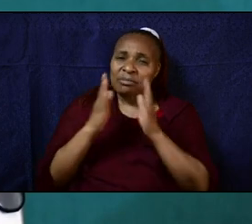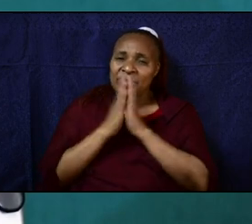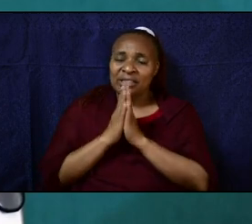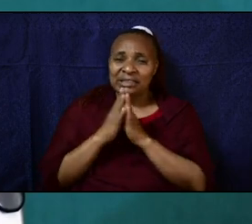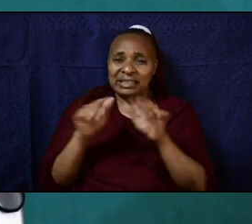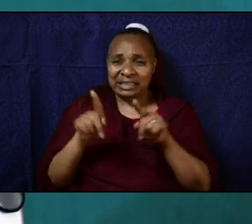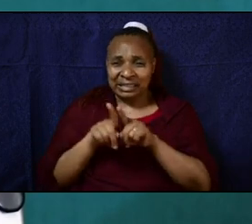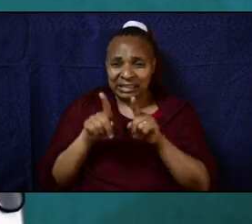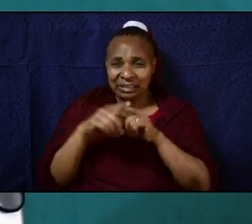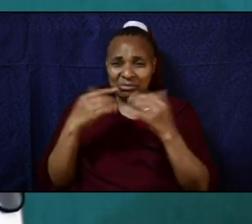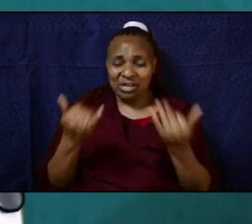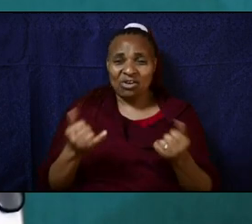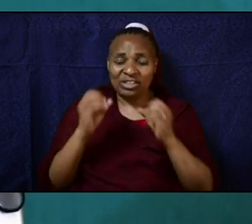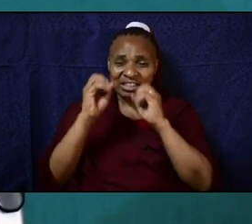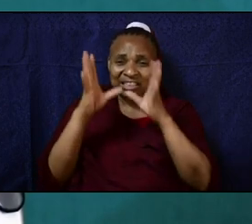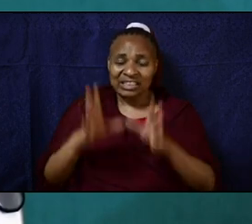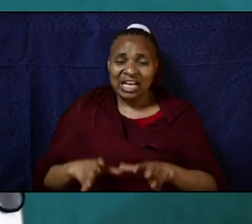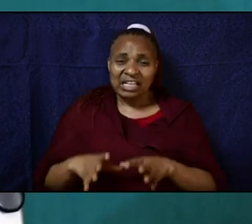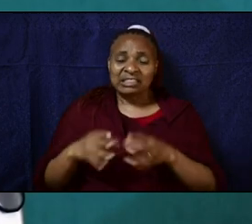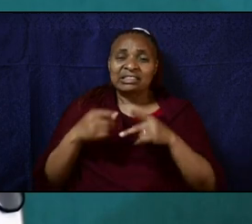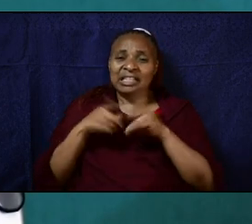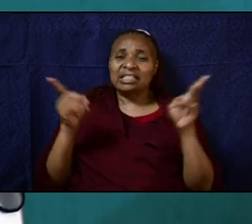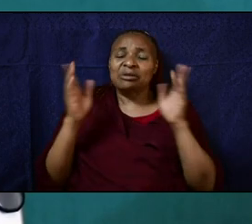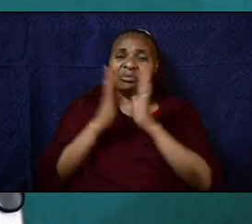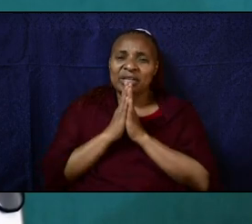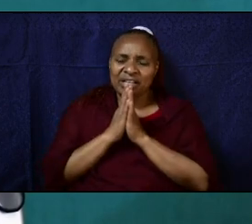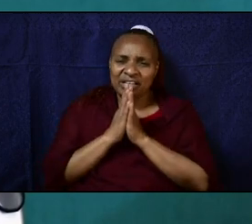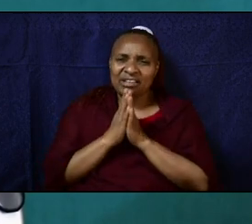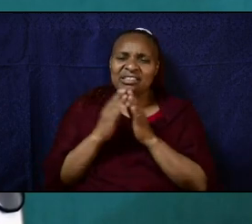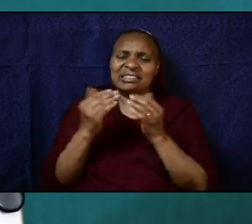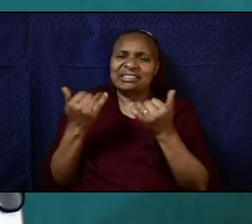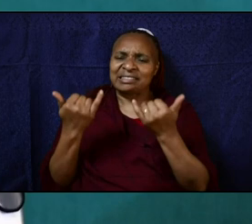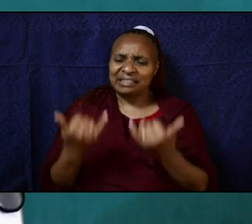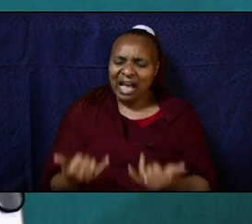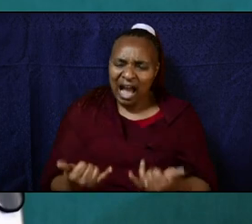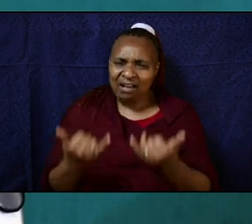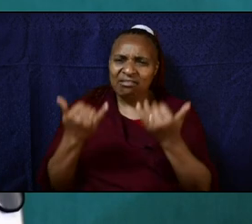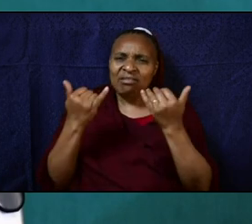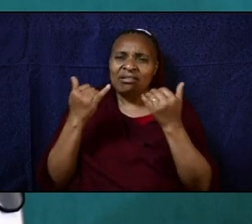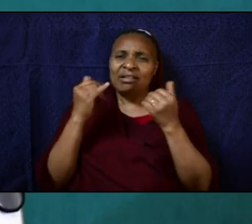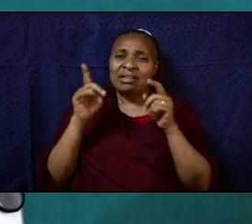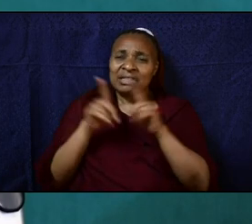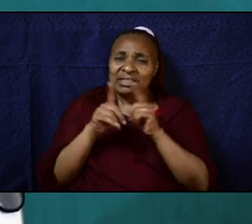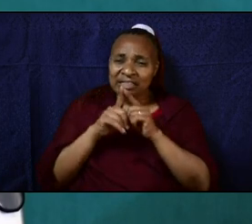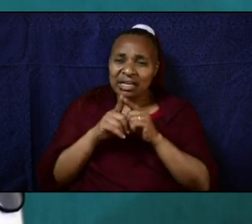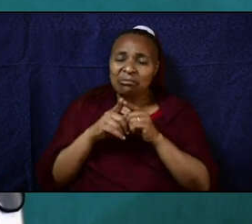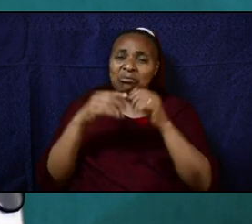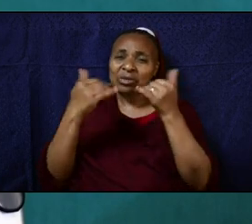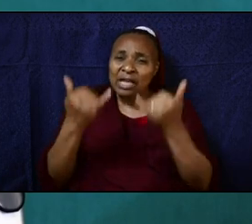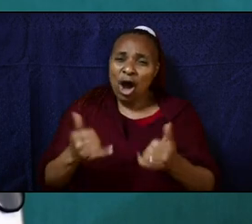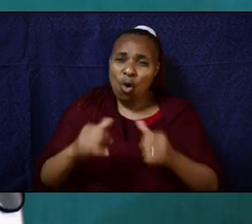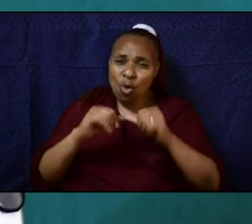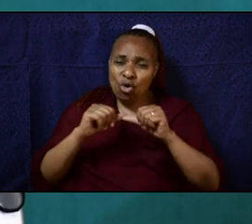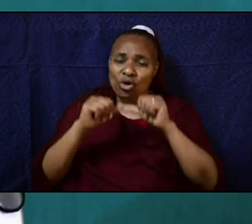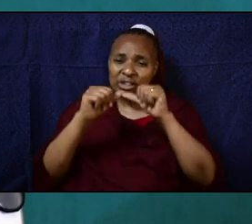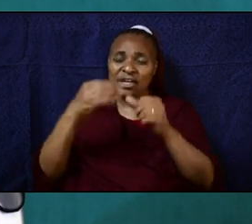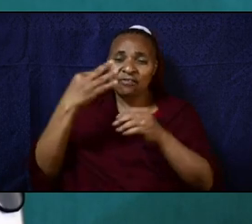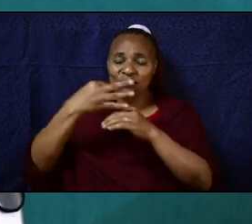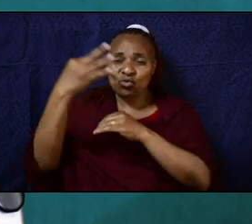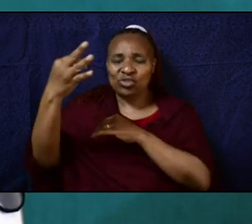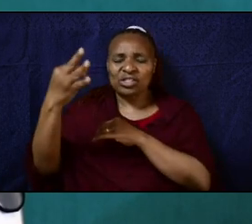now, I know some teachers have even started praying when they were teens. We can even start praying right now for our